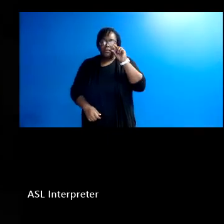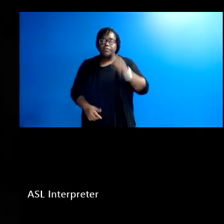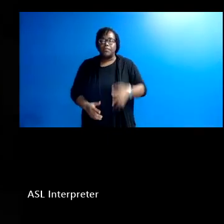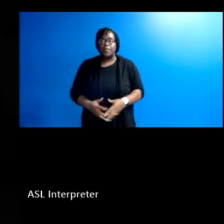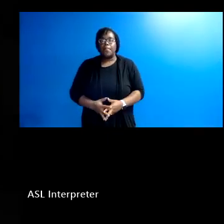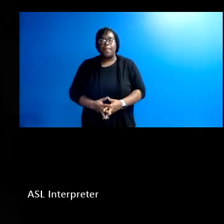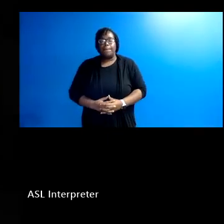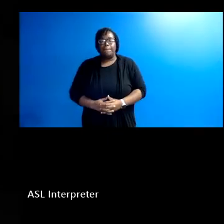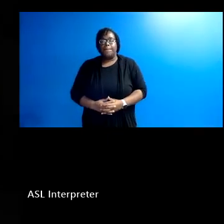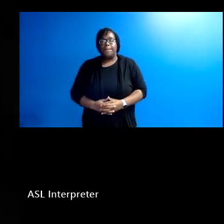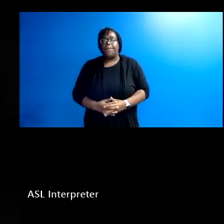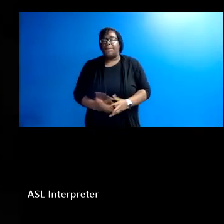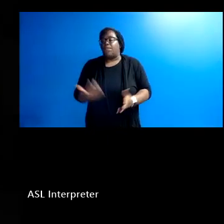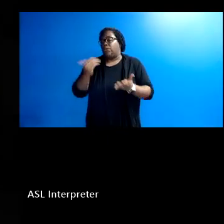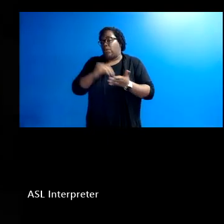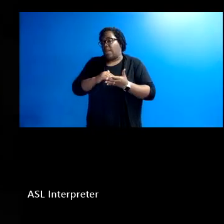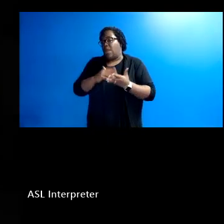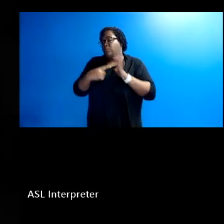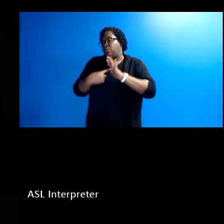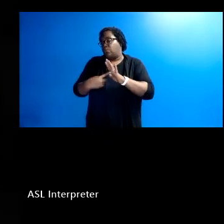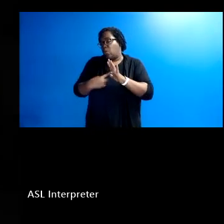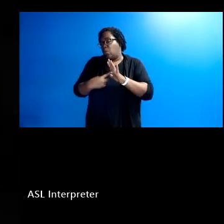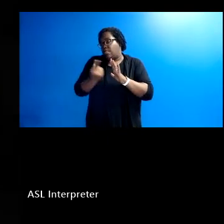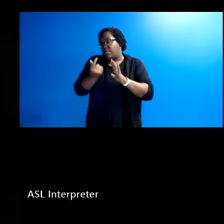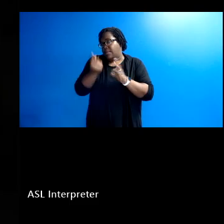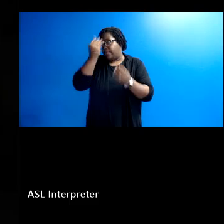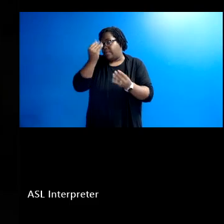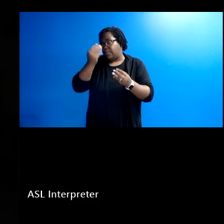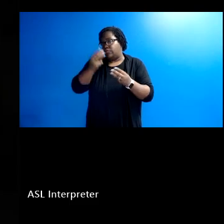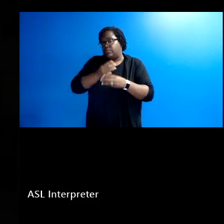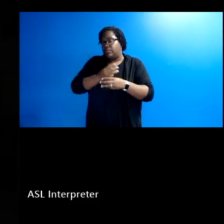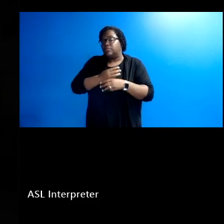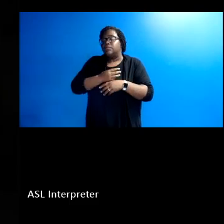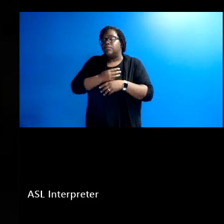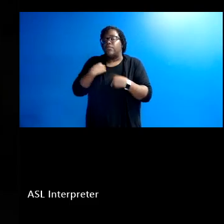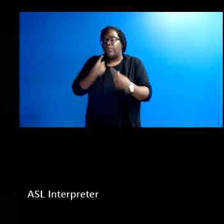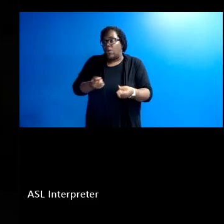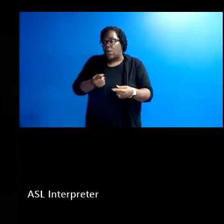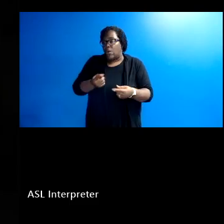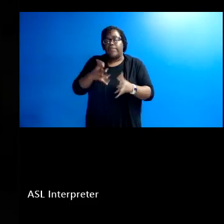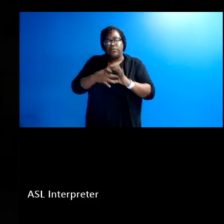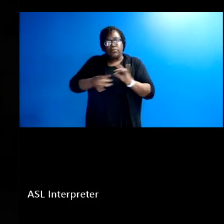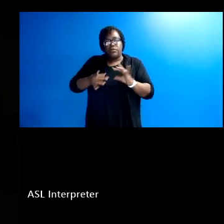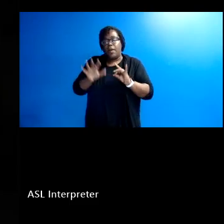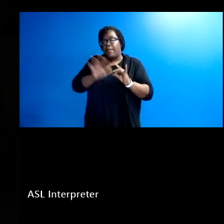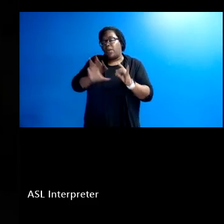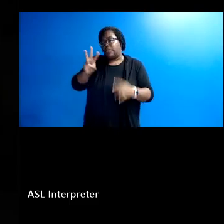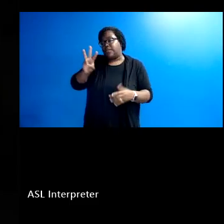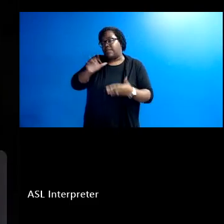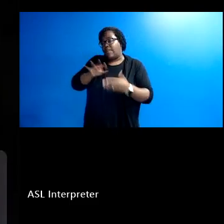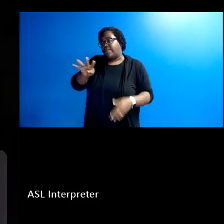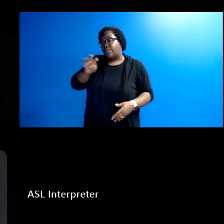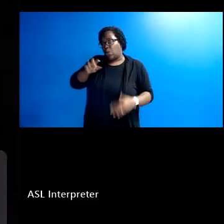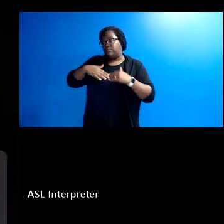So just want to go through some of the numbers so far. As I mentioned, we've deployed about 6,400 plus miles of